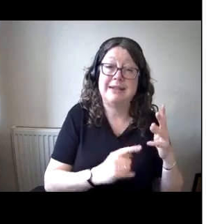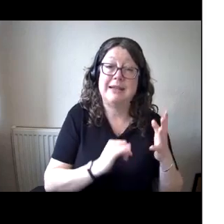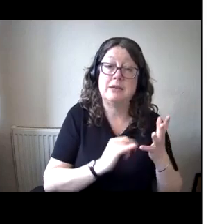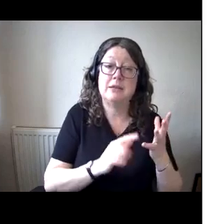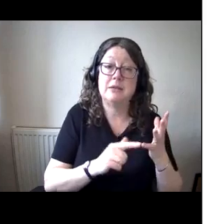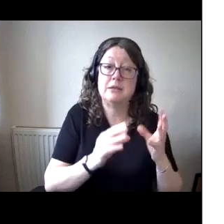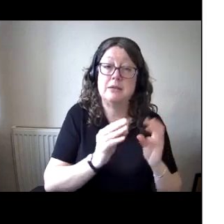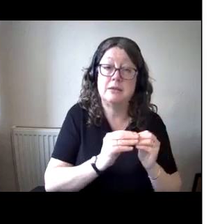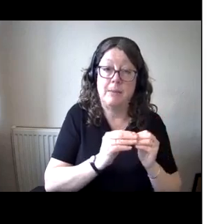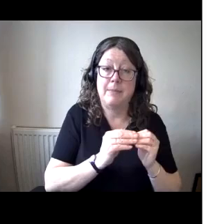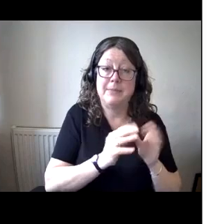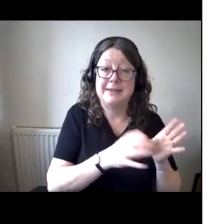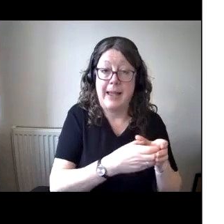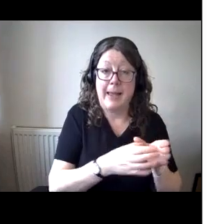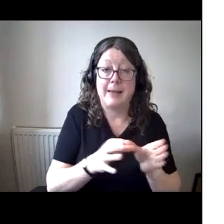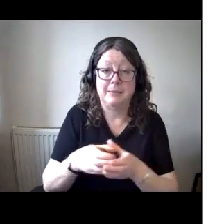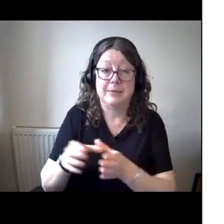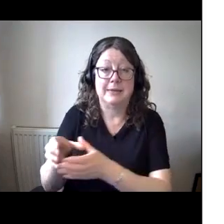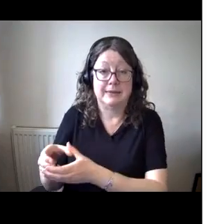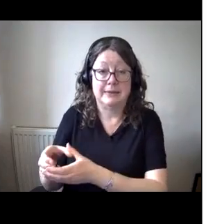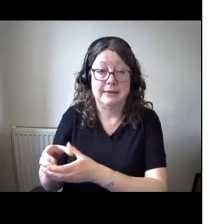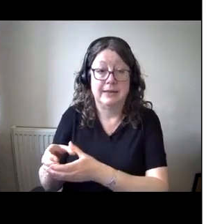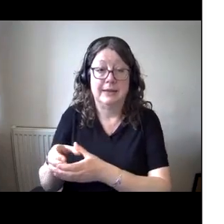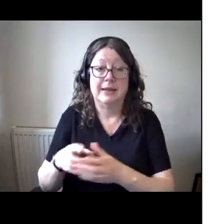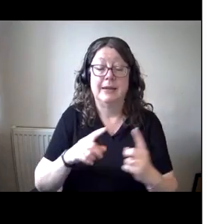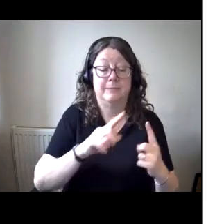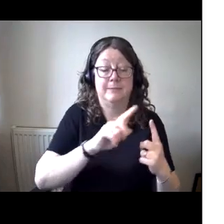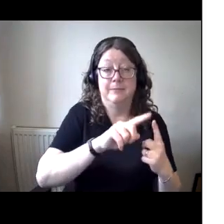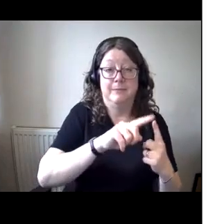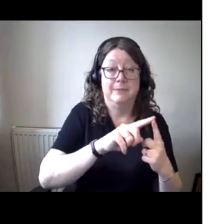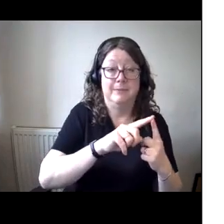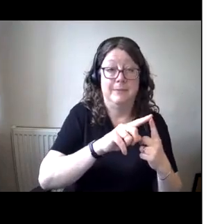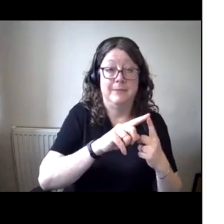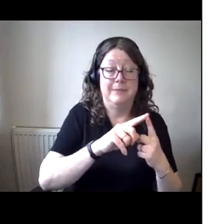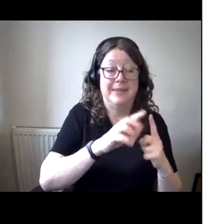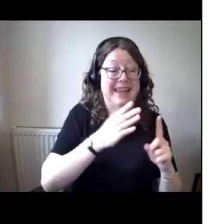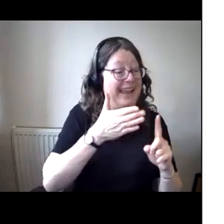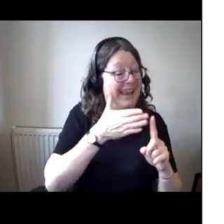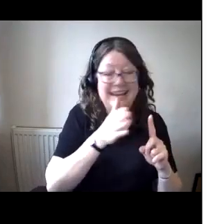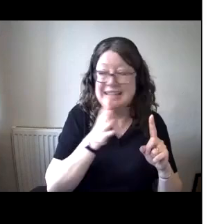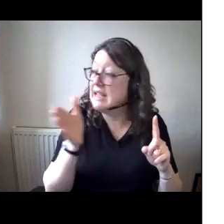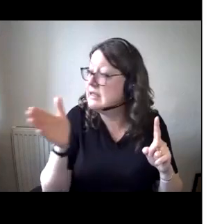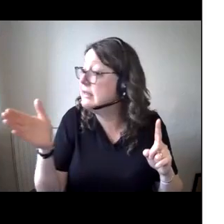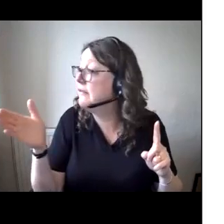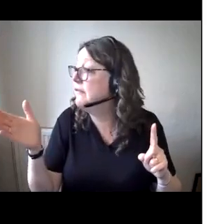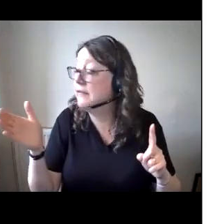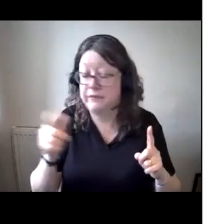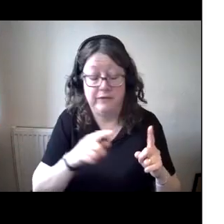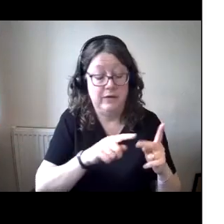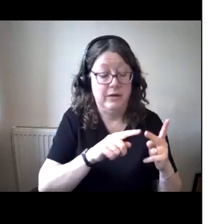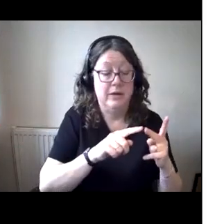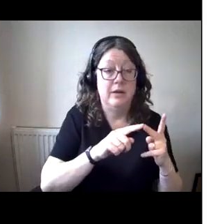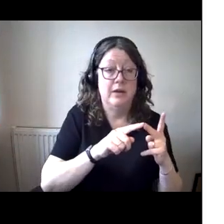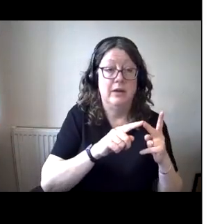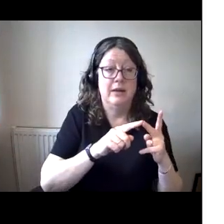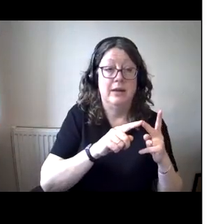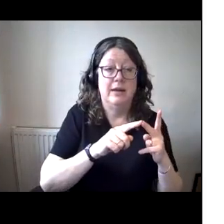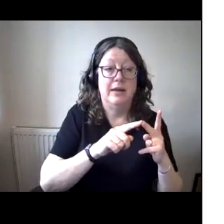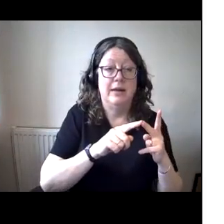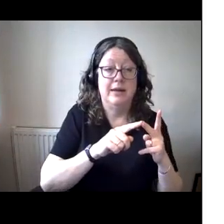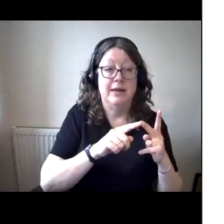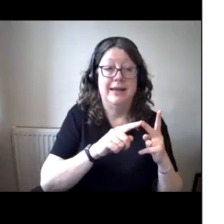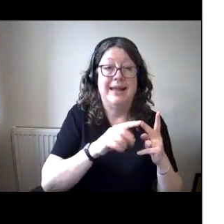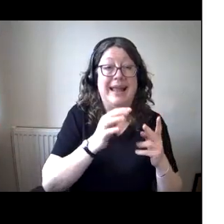that we often see are inattentive type ADHD. We can also see